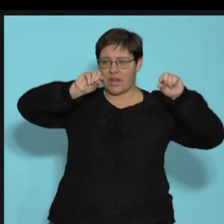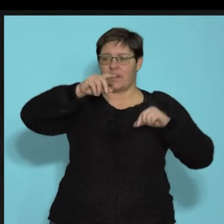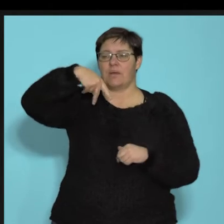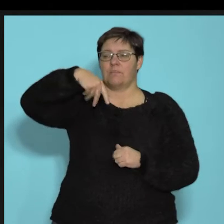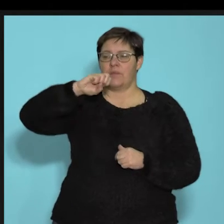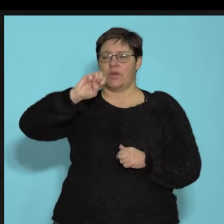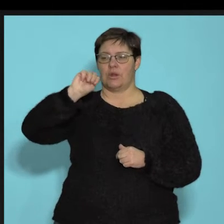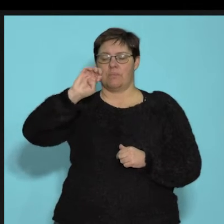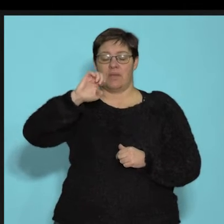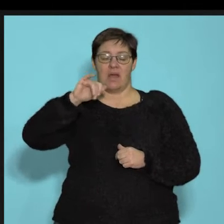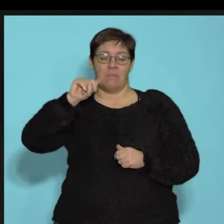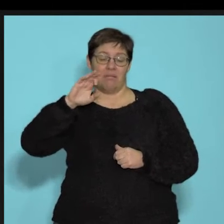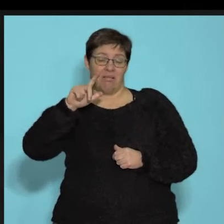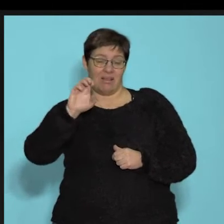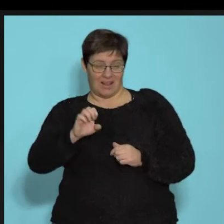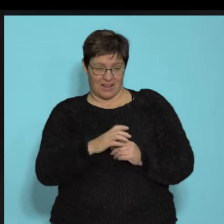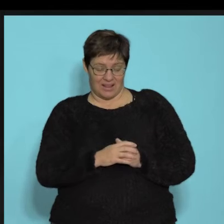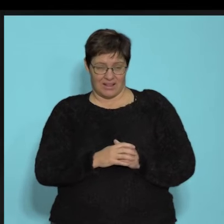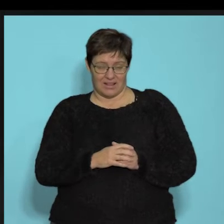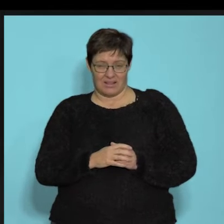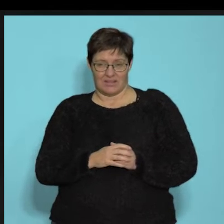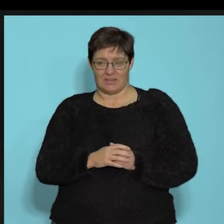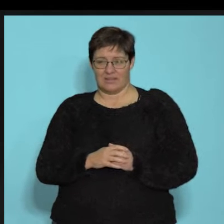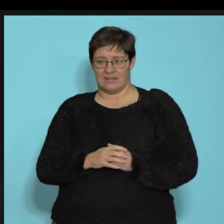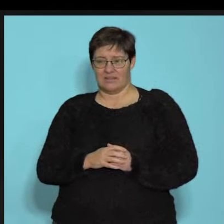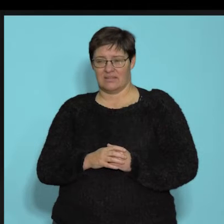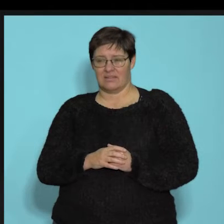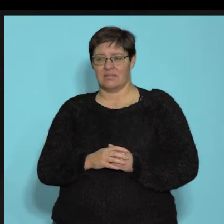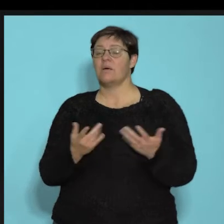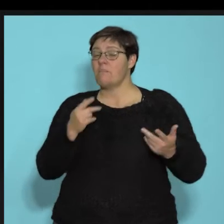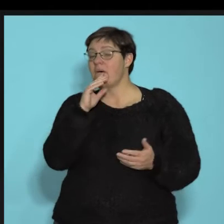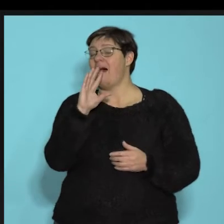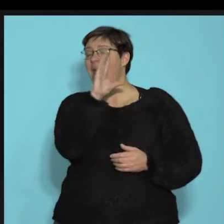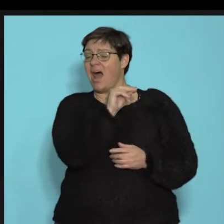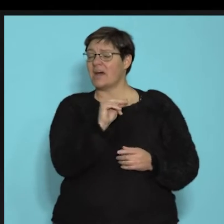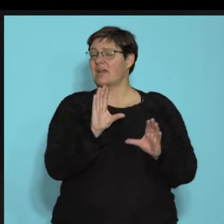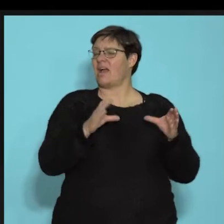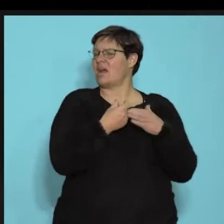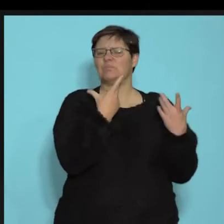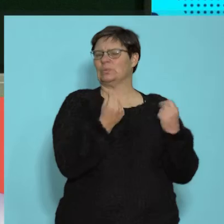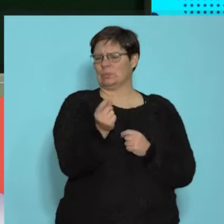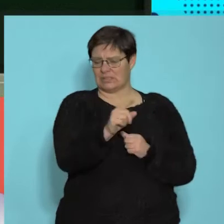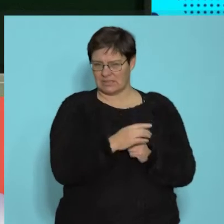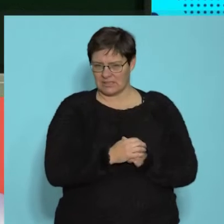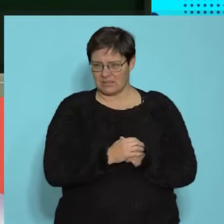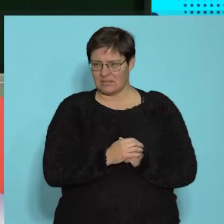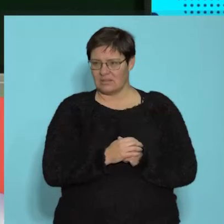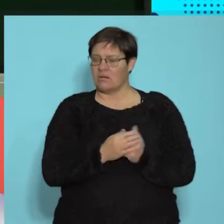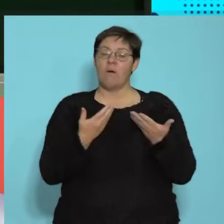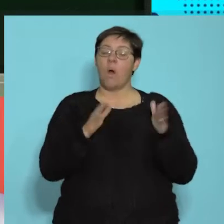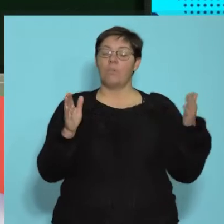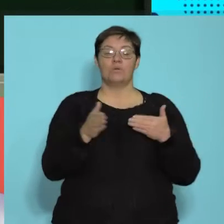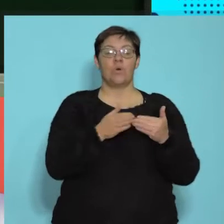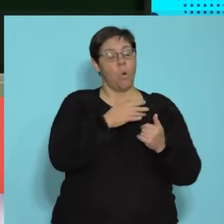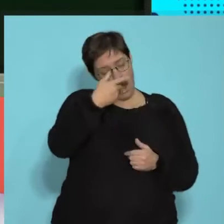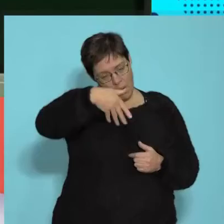right, very important part here. Now, one of the things I often ask my class to do is I open the